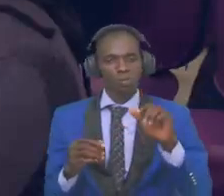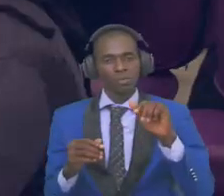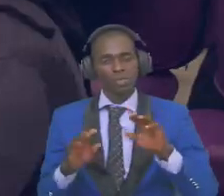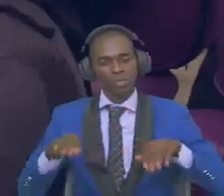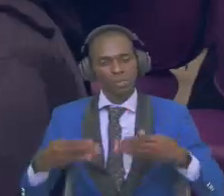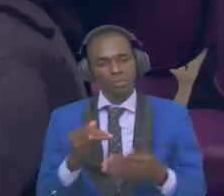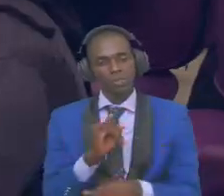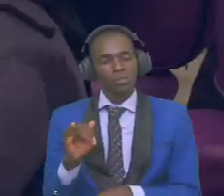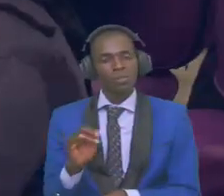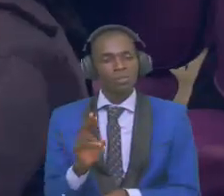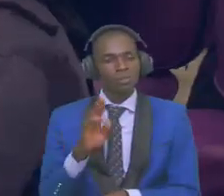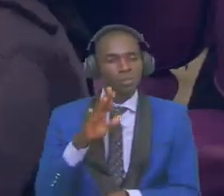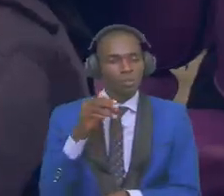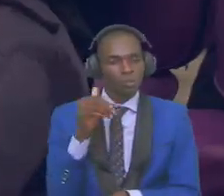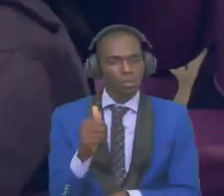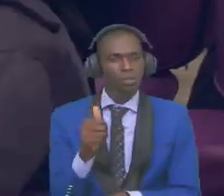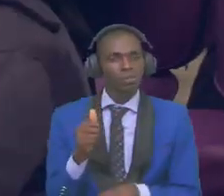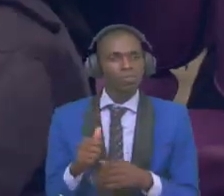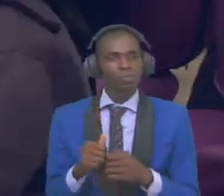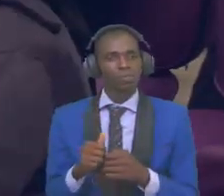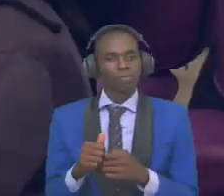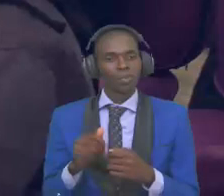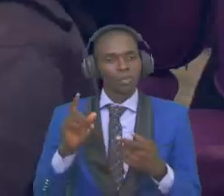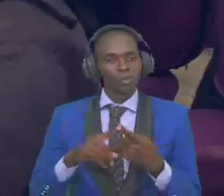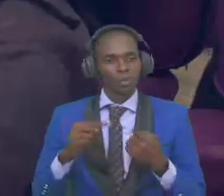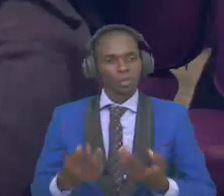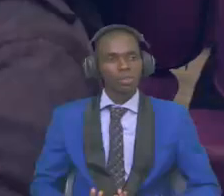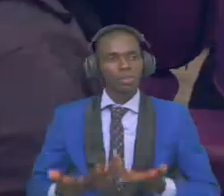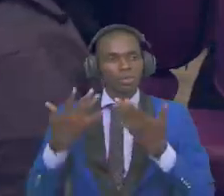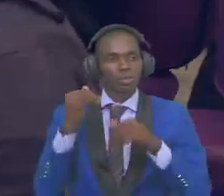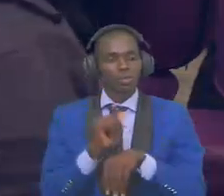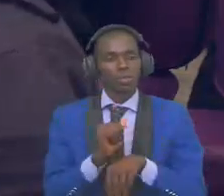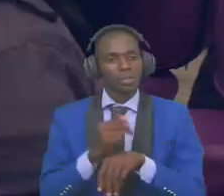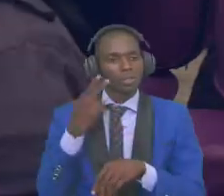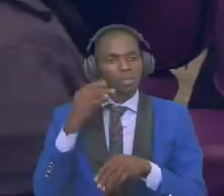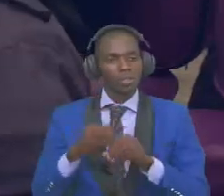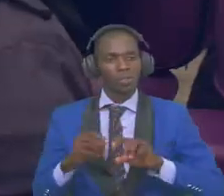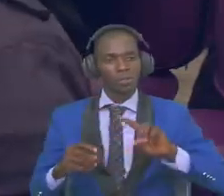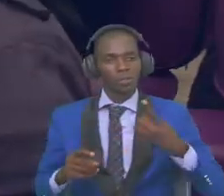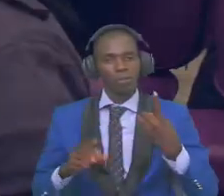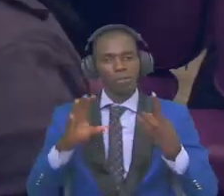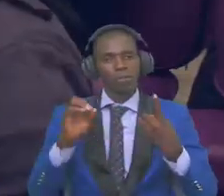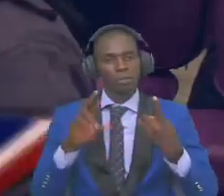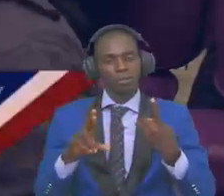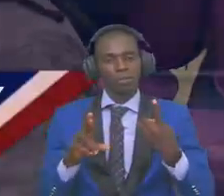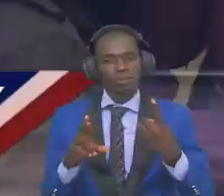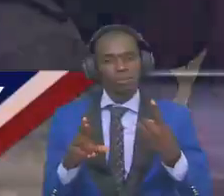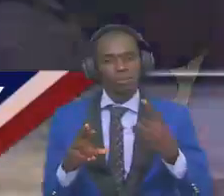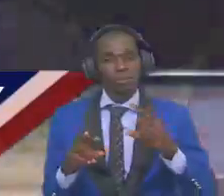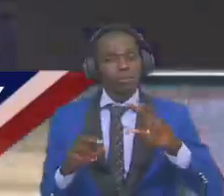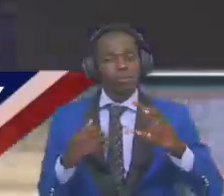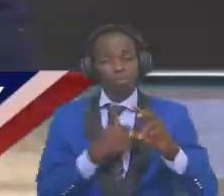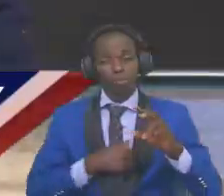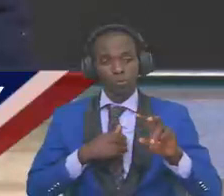ministry. It tells us in 2 Corinthians chapter 4, reading from verse 1.